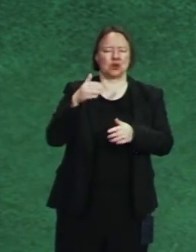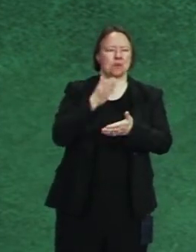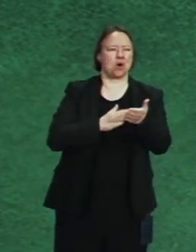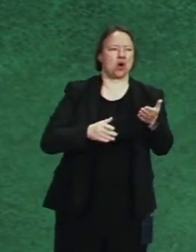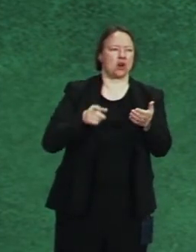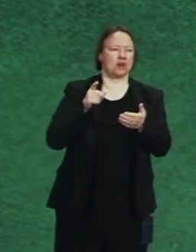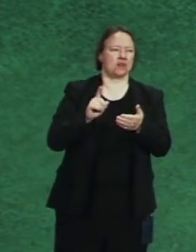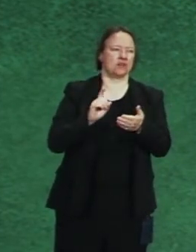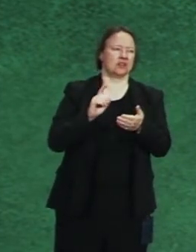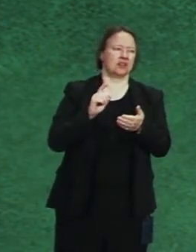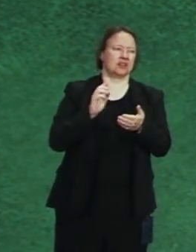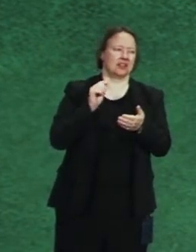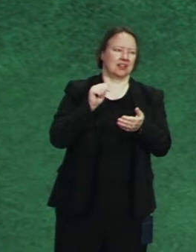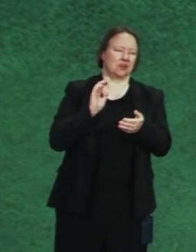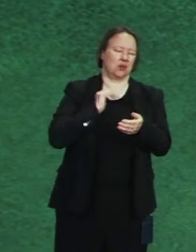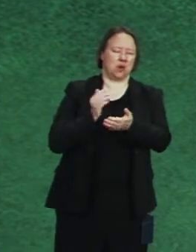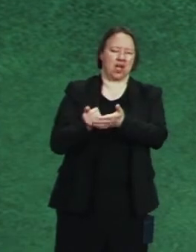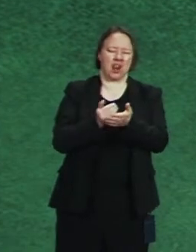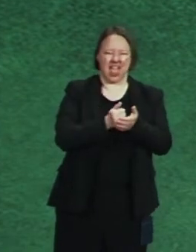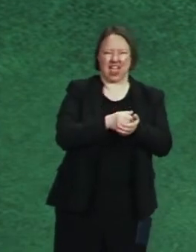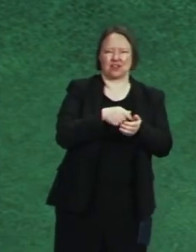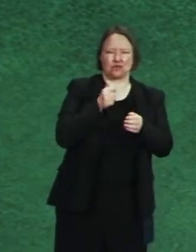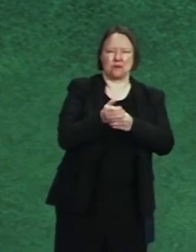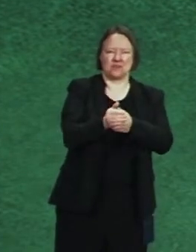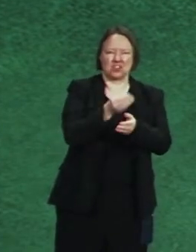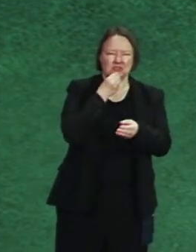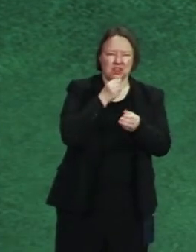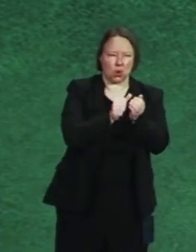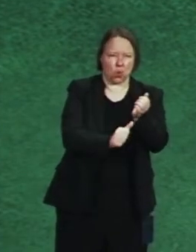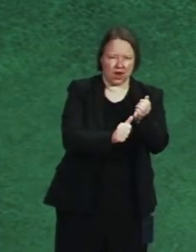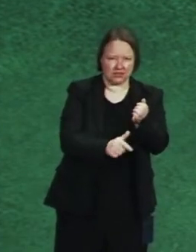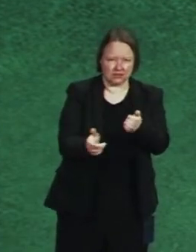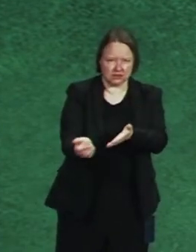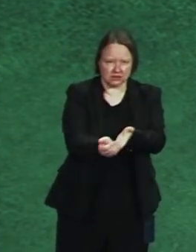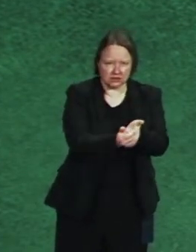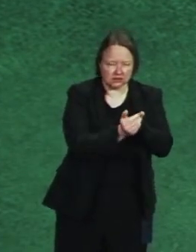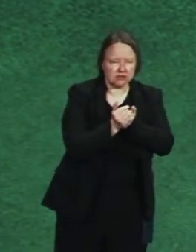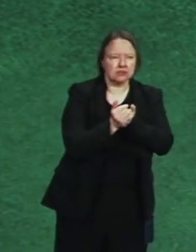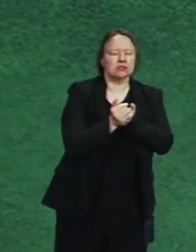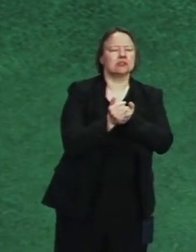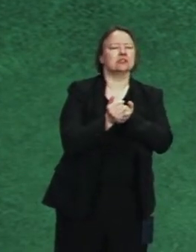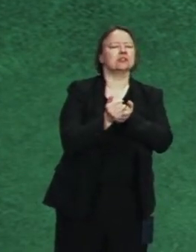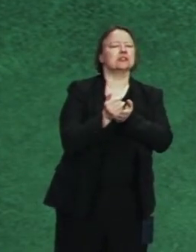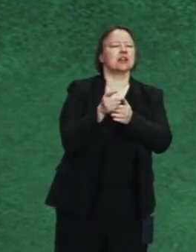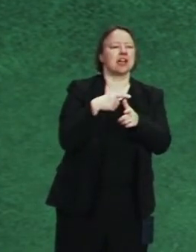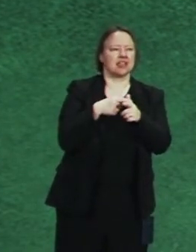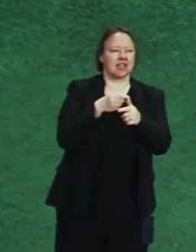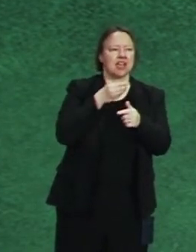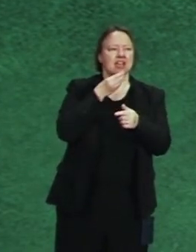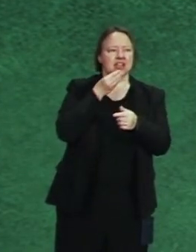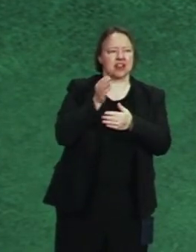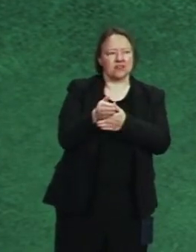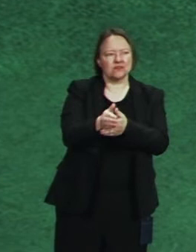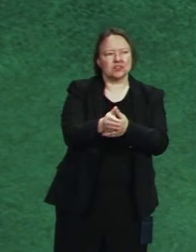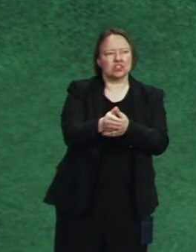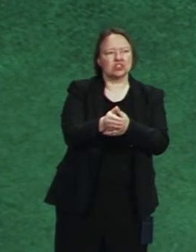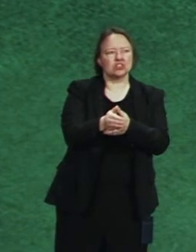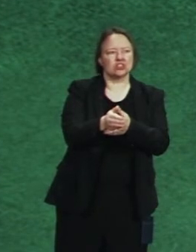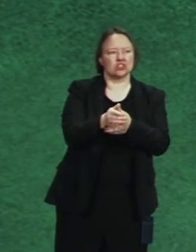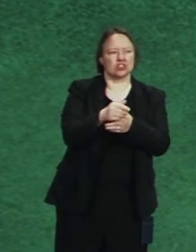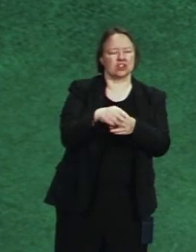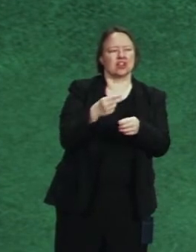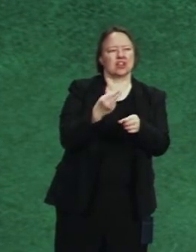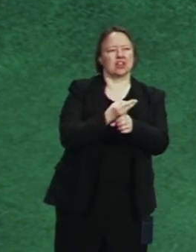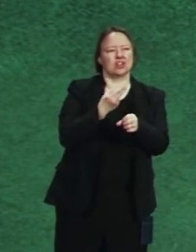operation, they will collect waste from the fish feed and then the uneaten fish, the fish and vegetable meals, which